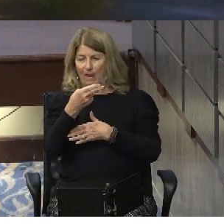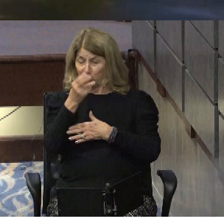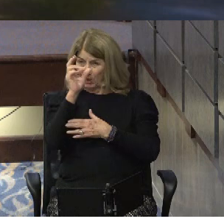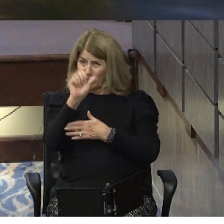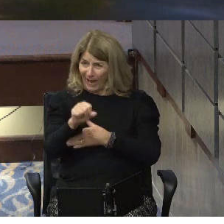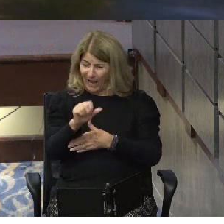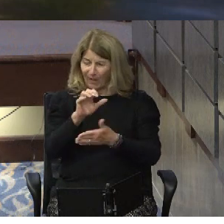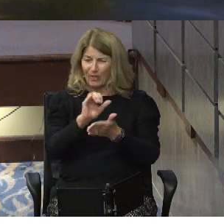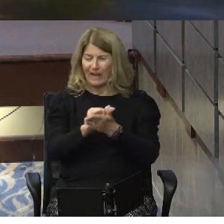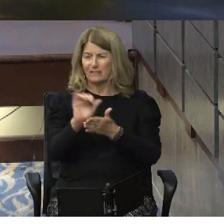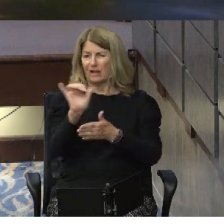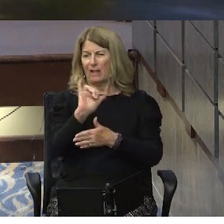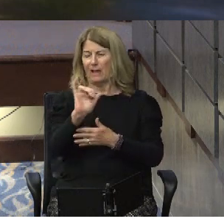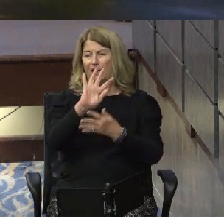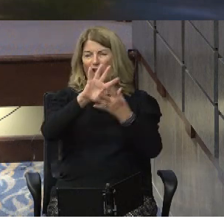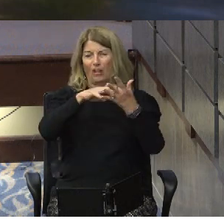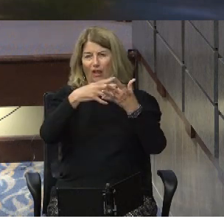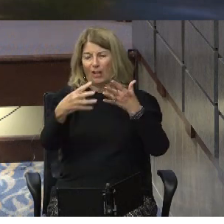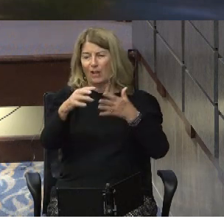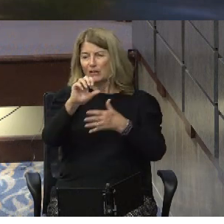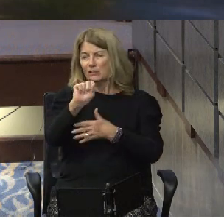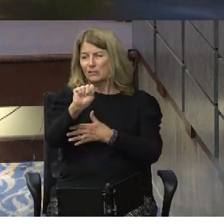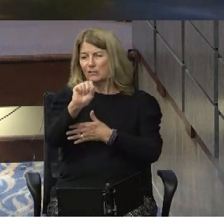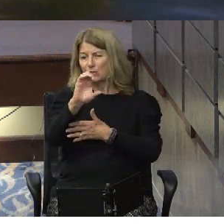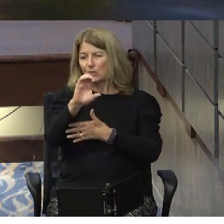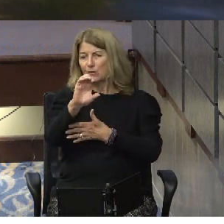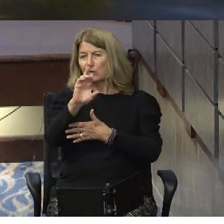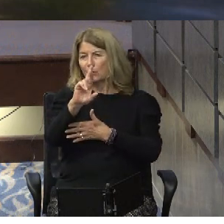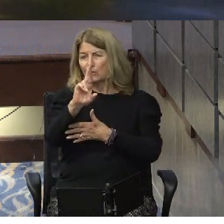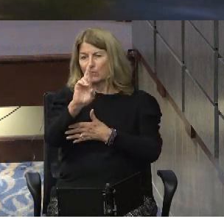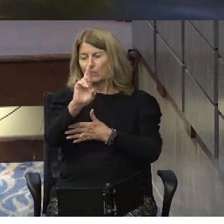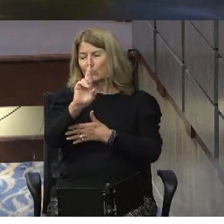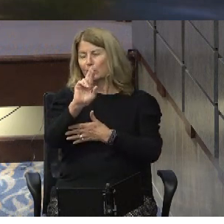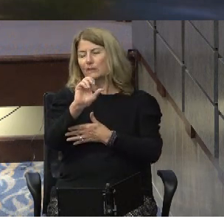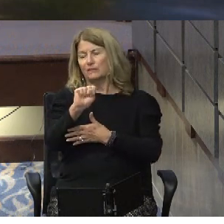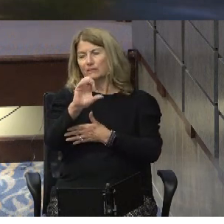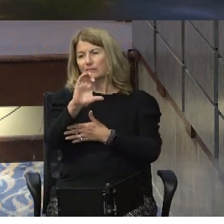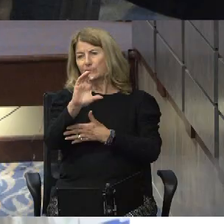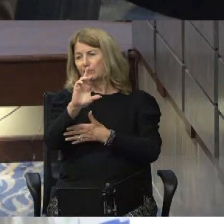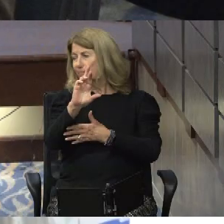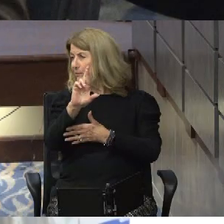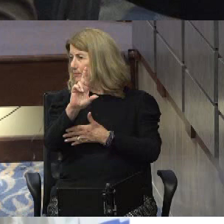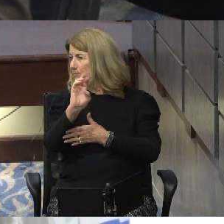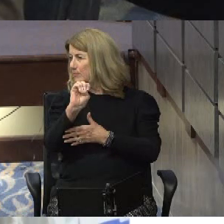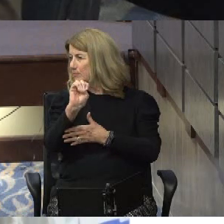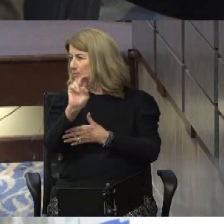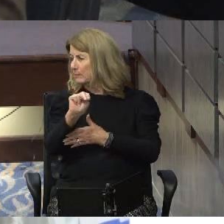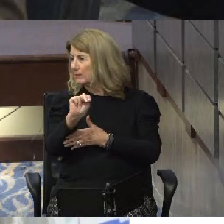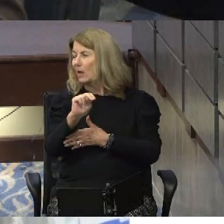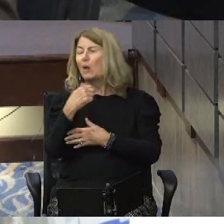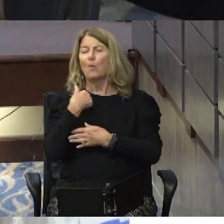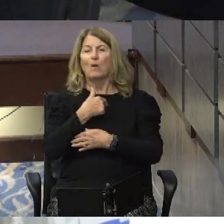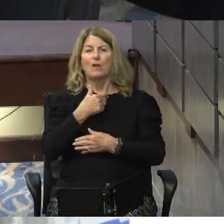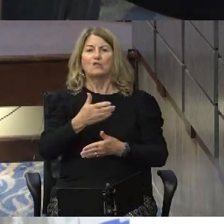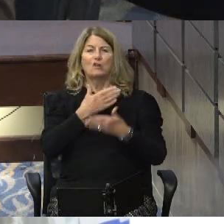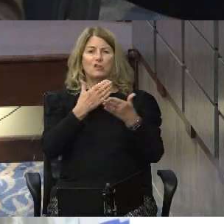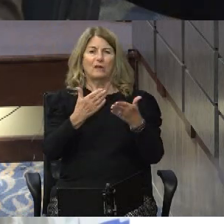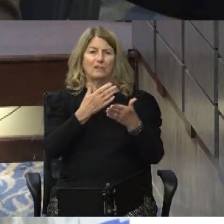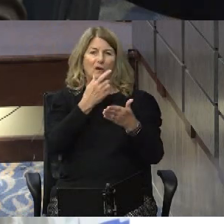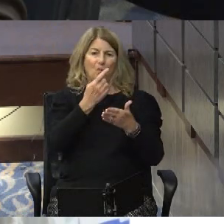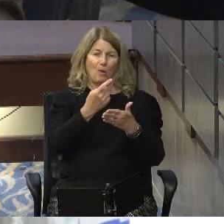Okay. right? And any image could go on there. I mean, it could literally be photographs. We're suggesting one would be a